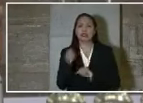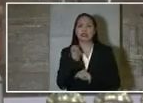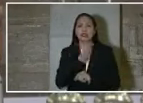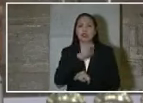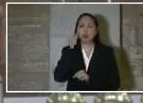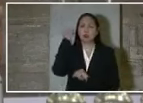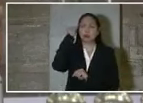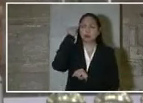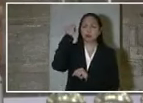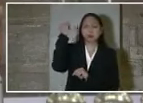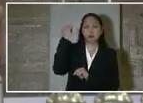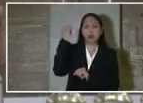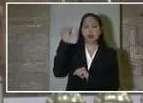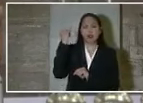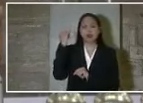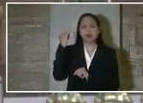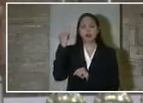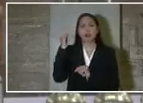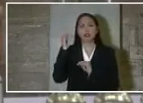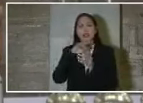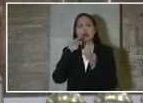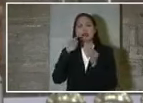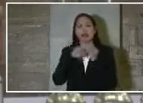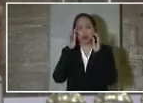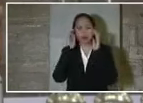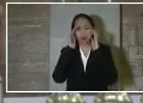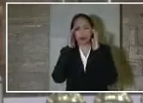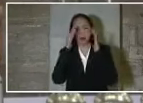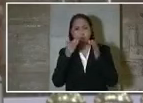of being the star.